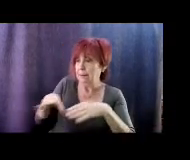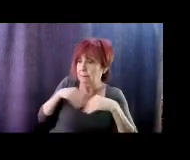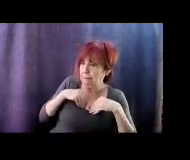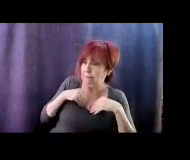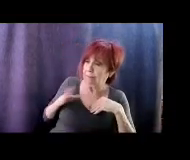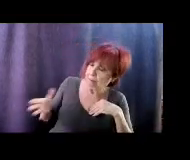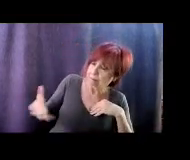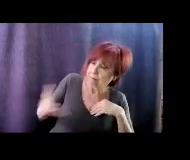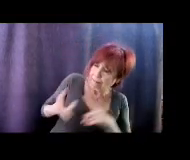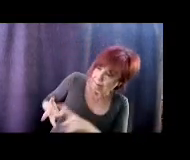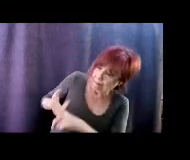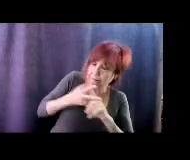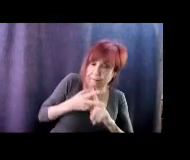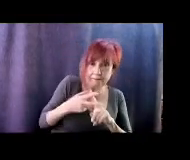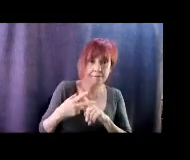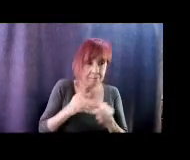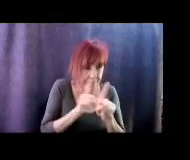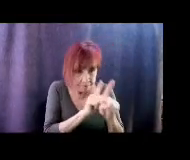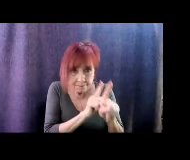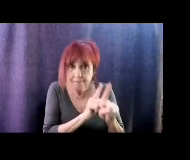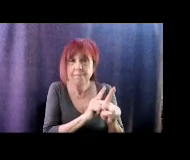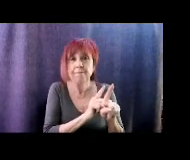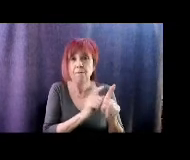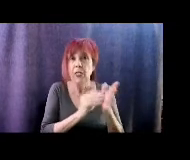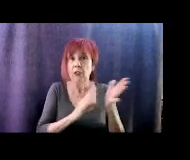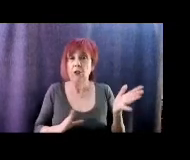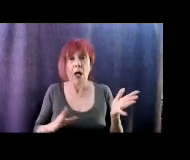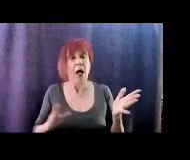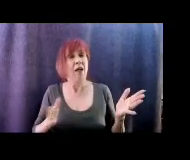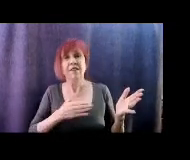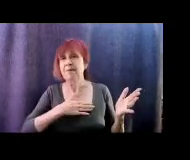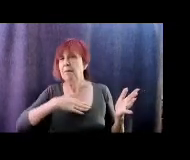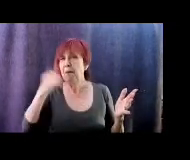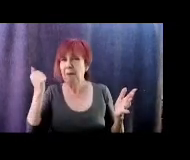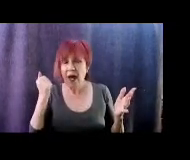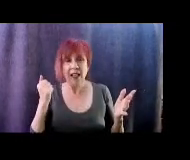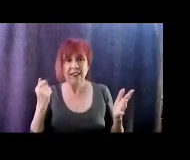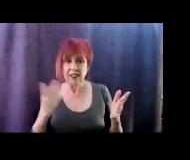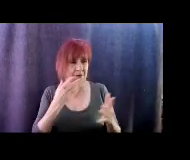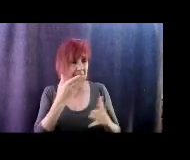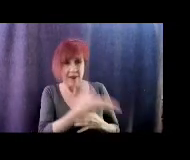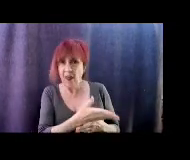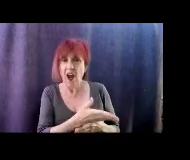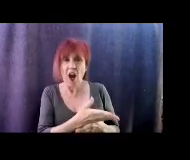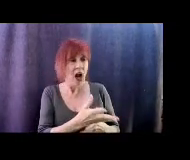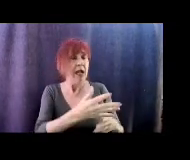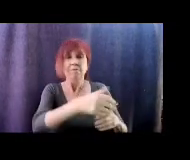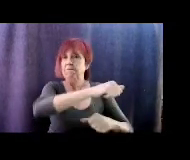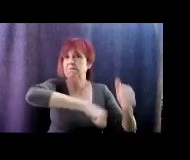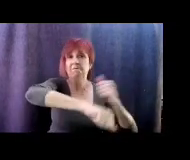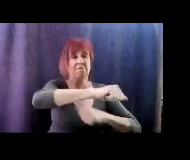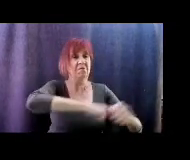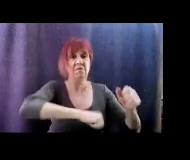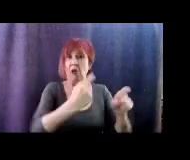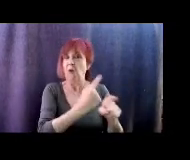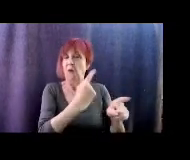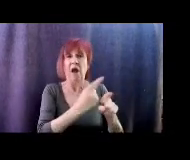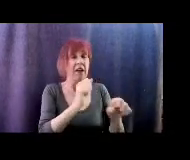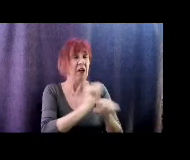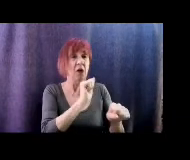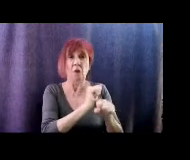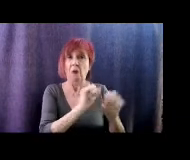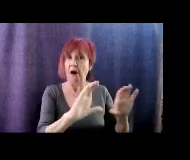with the student. And there's nothing better for our students than to be in there and be just part of the regular workforce, working